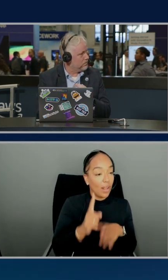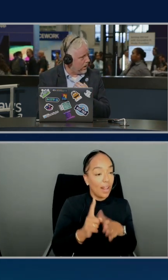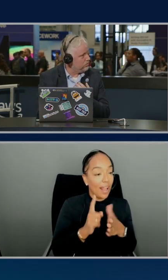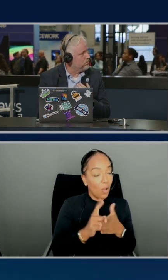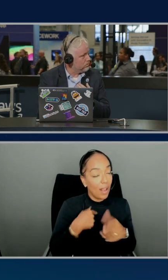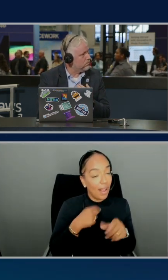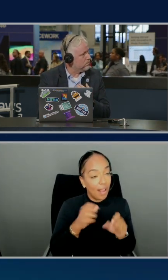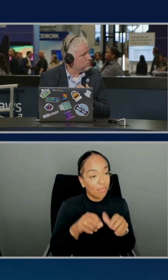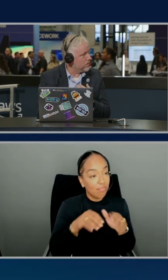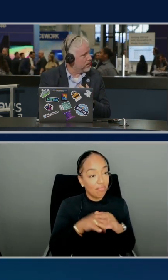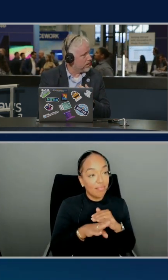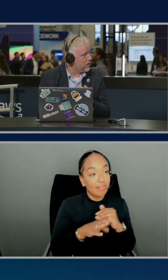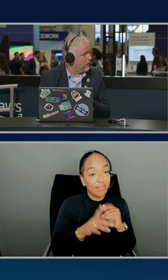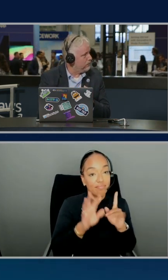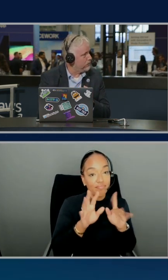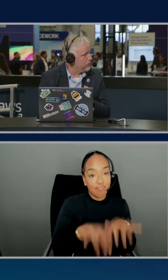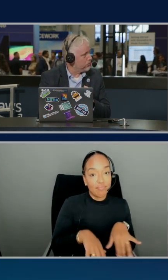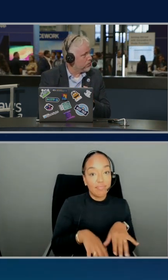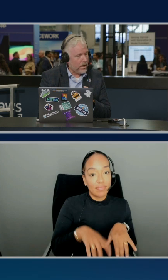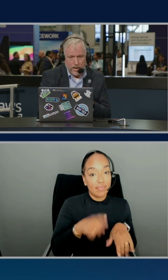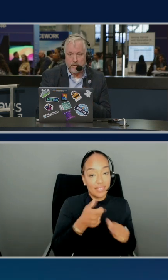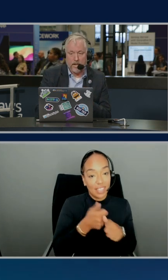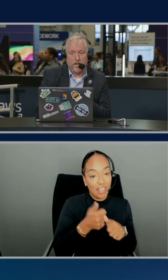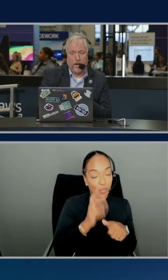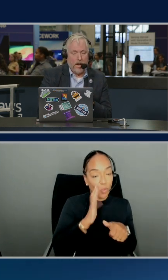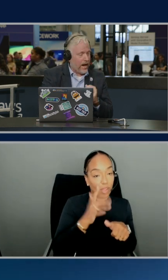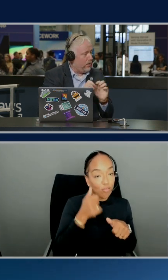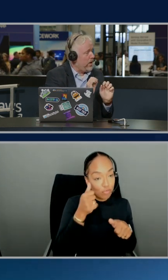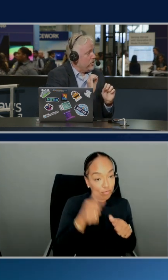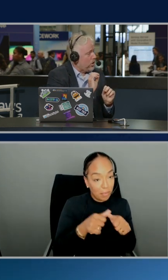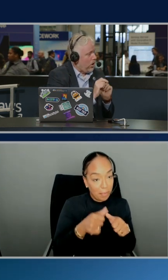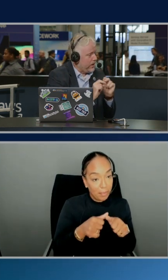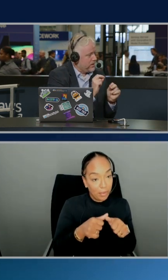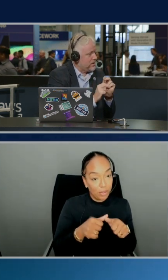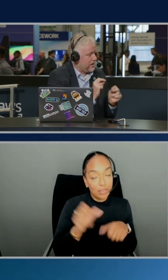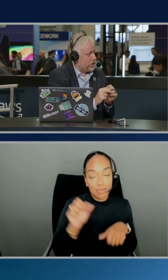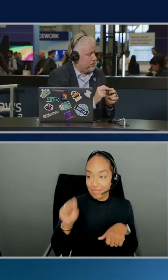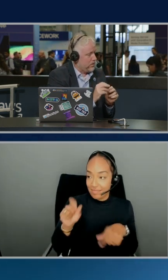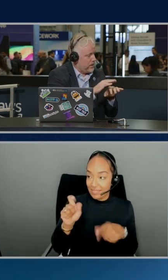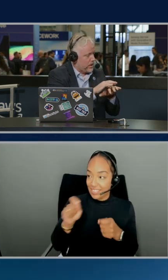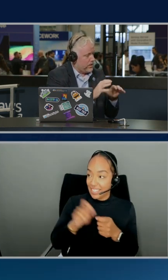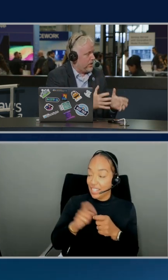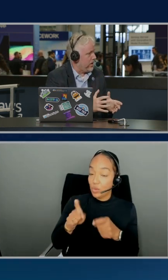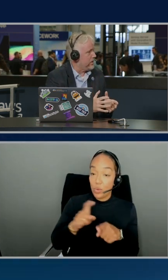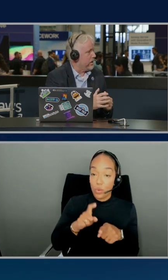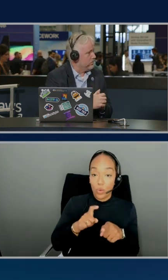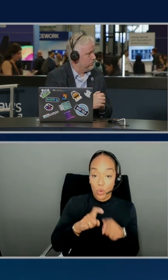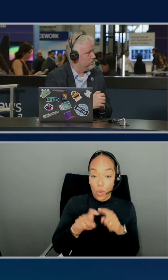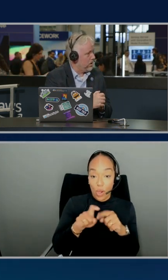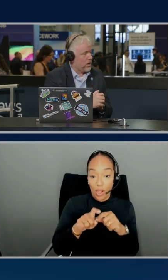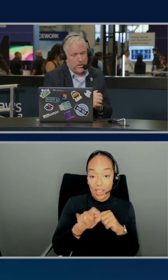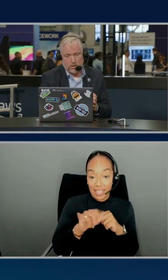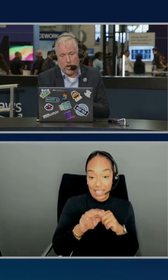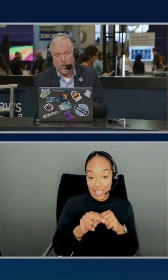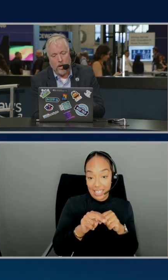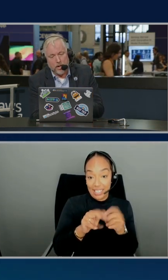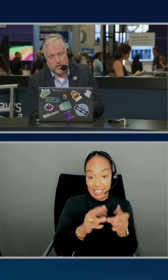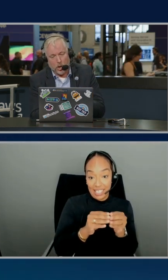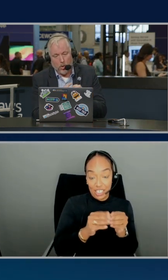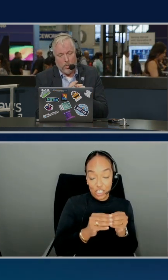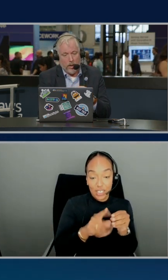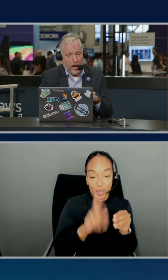and prompt, and it's going to remember that. Yeah, exactly. Oh. Wow. And when you call end session, it's going to tear that down. Okay.